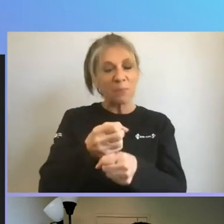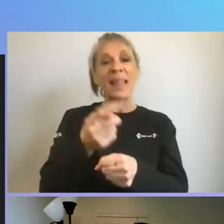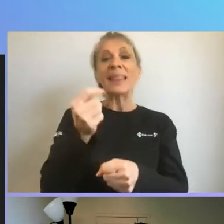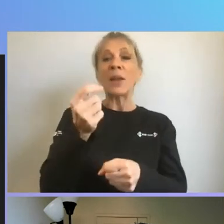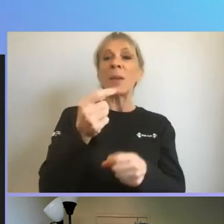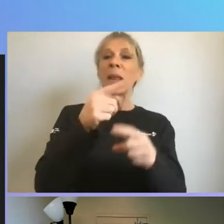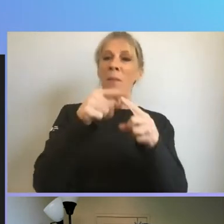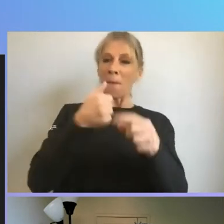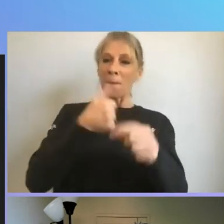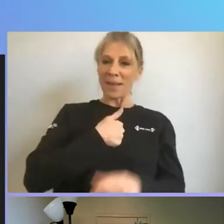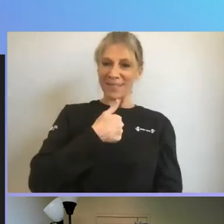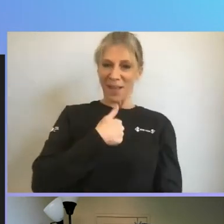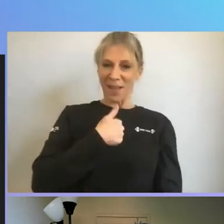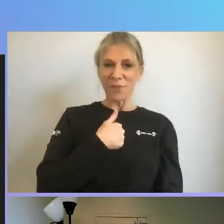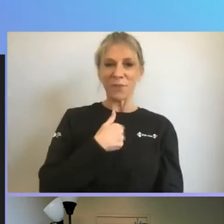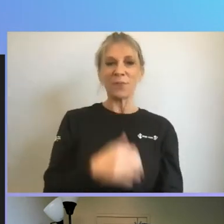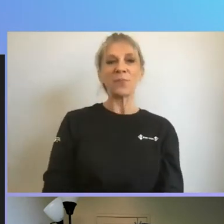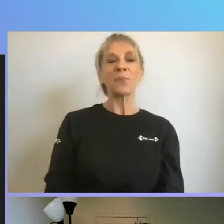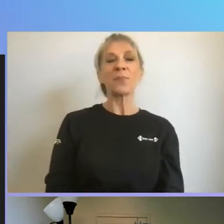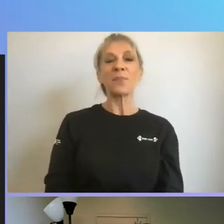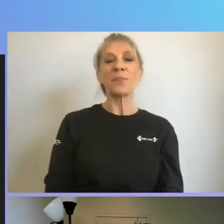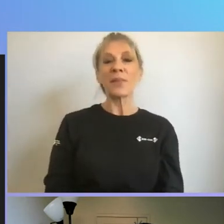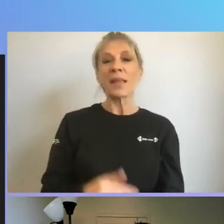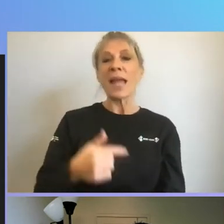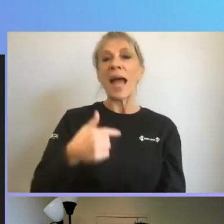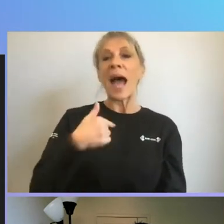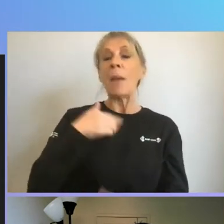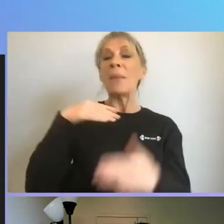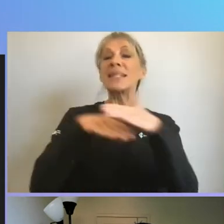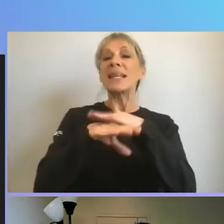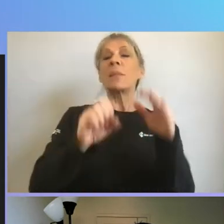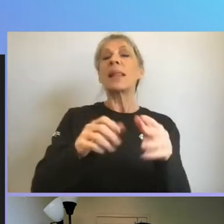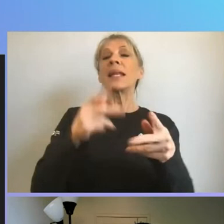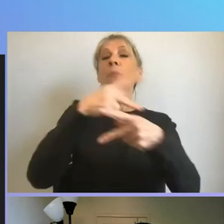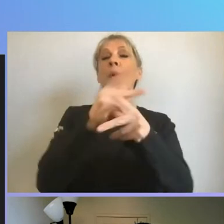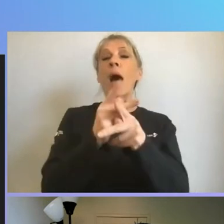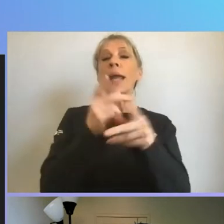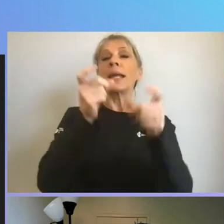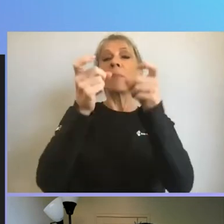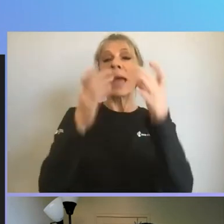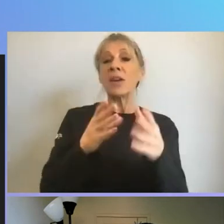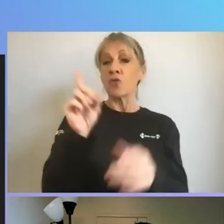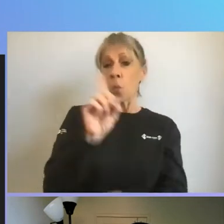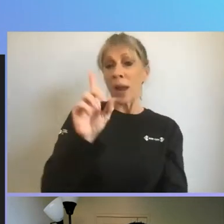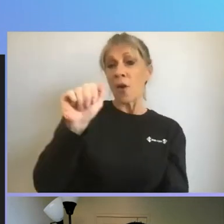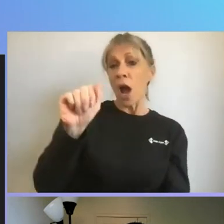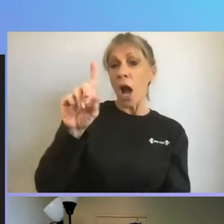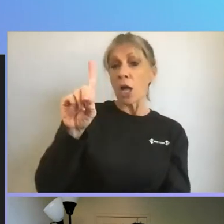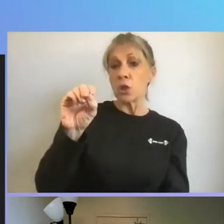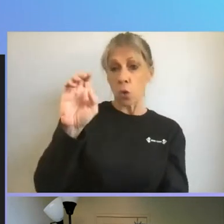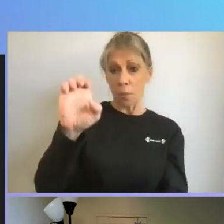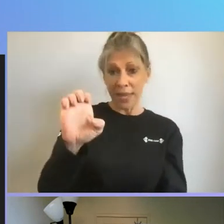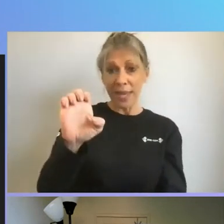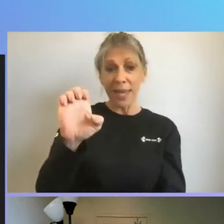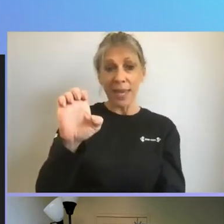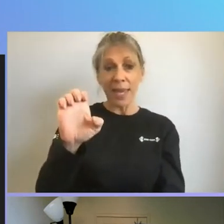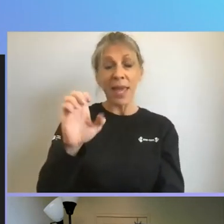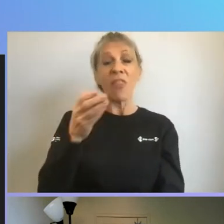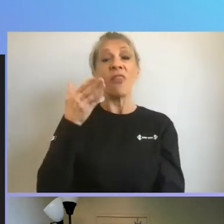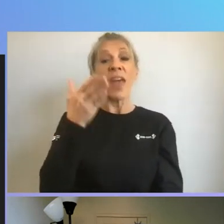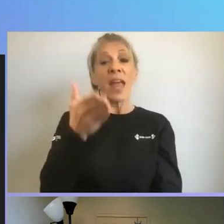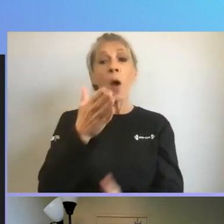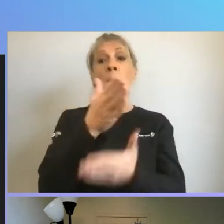myself. I am an accessibility product manager at Adobe, and there I'm part of